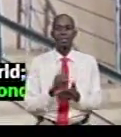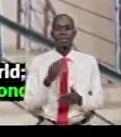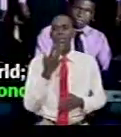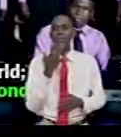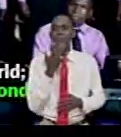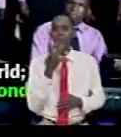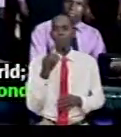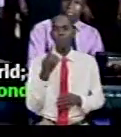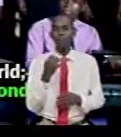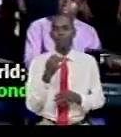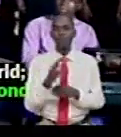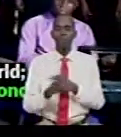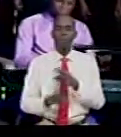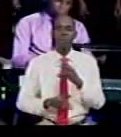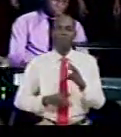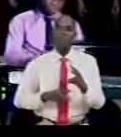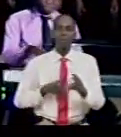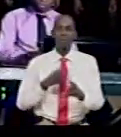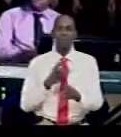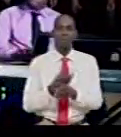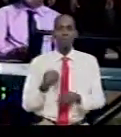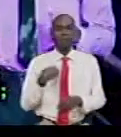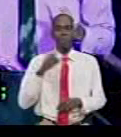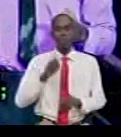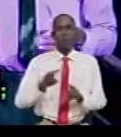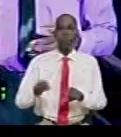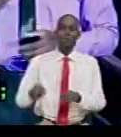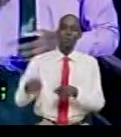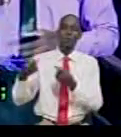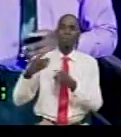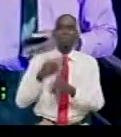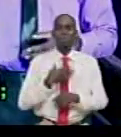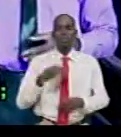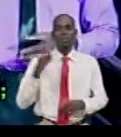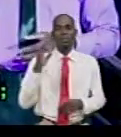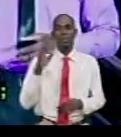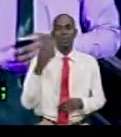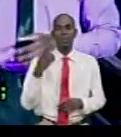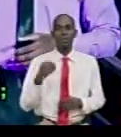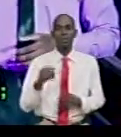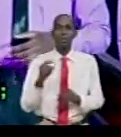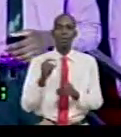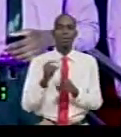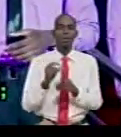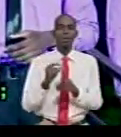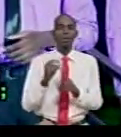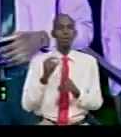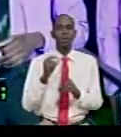Sweetness that circled the world. We must go out and preach.